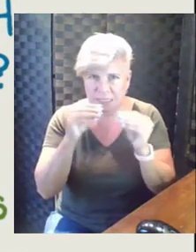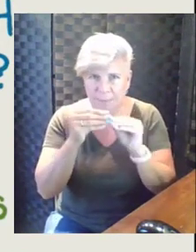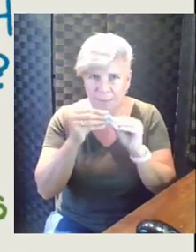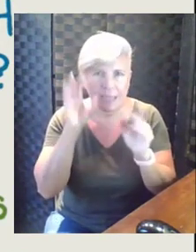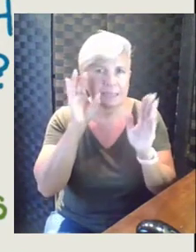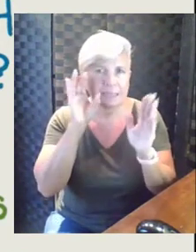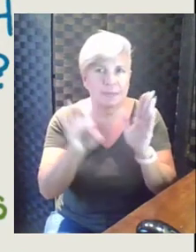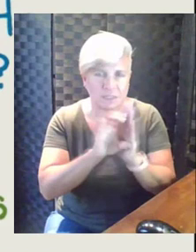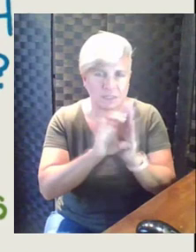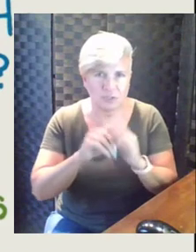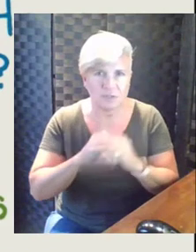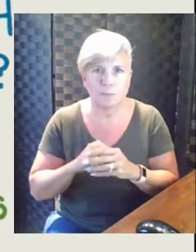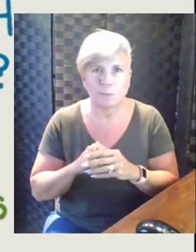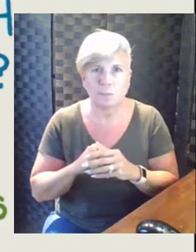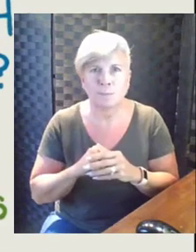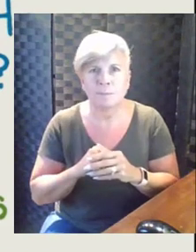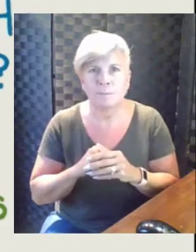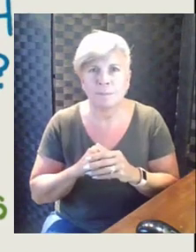and a picture.